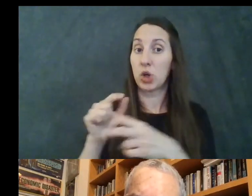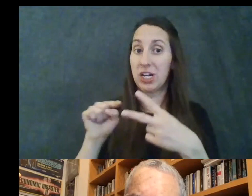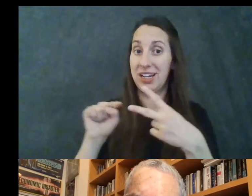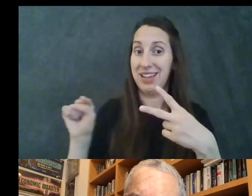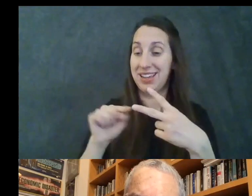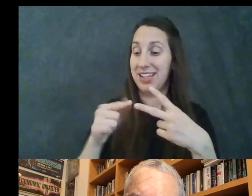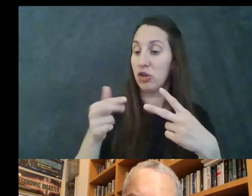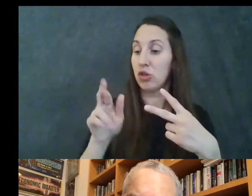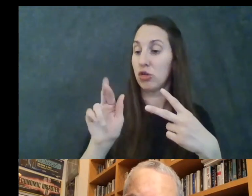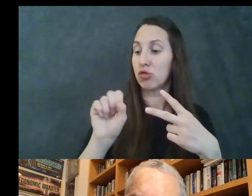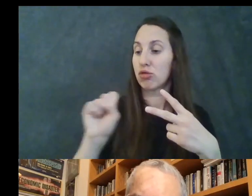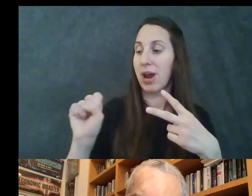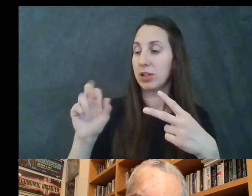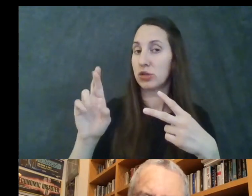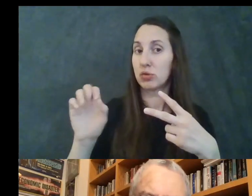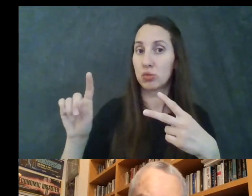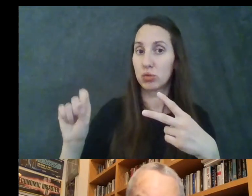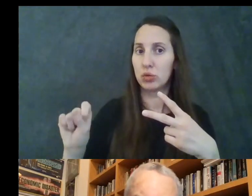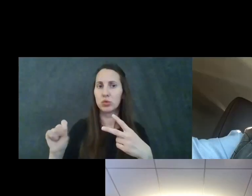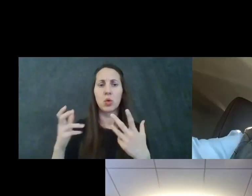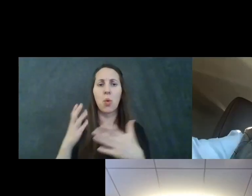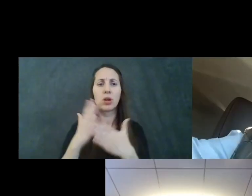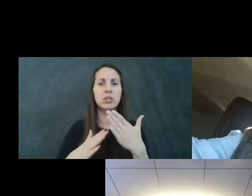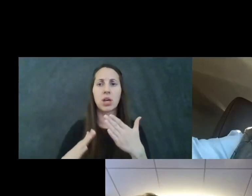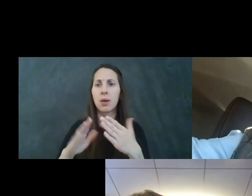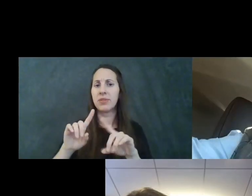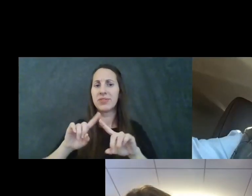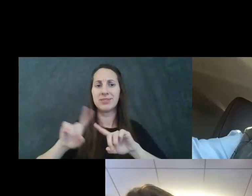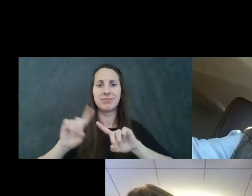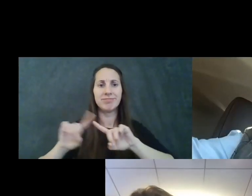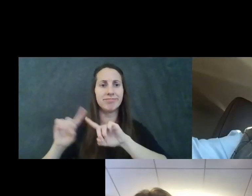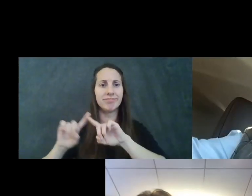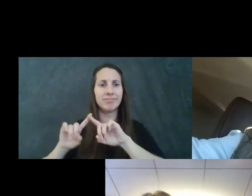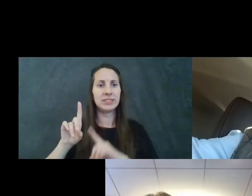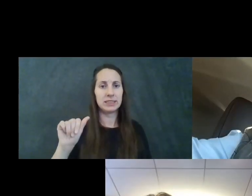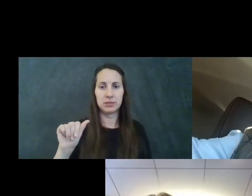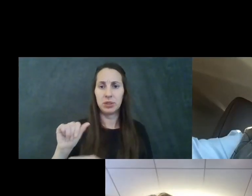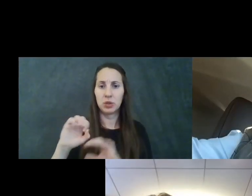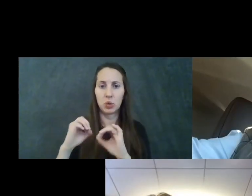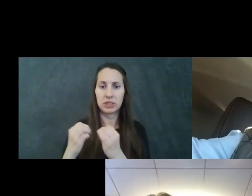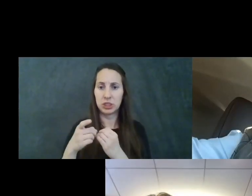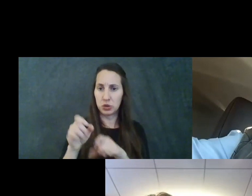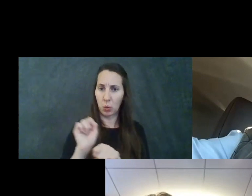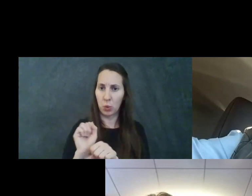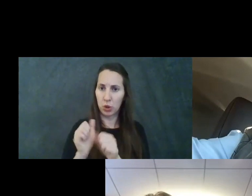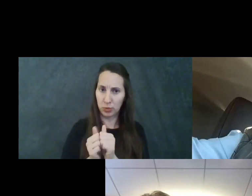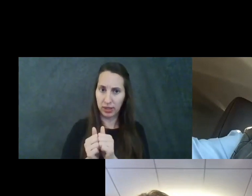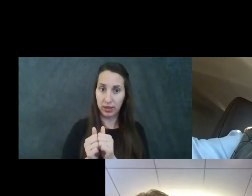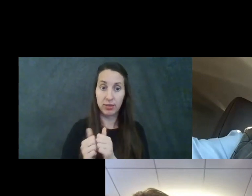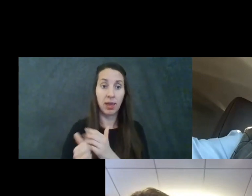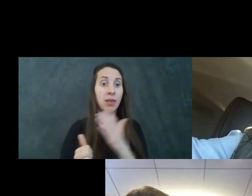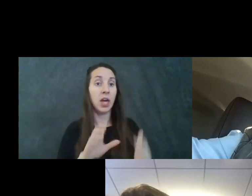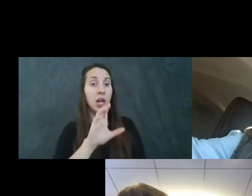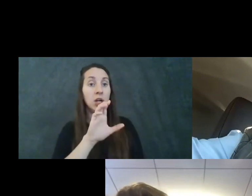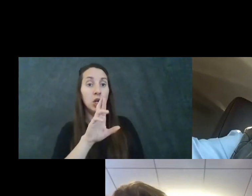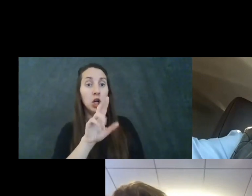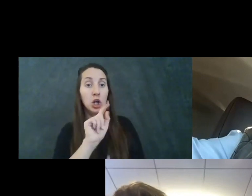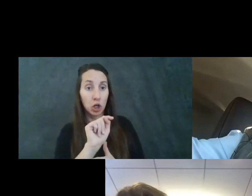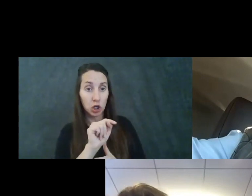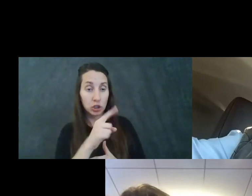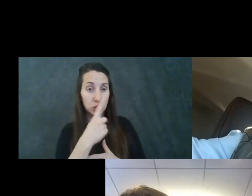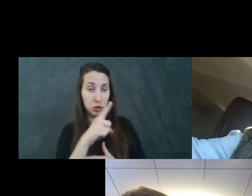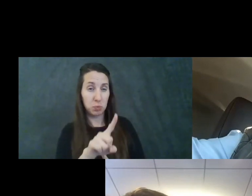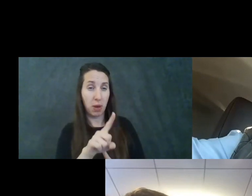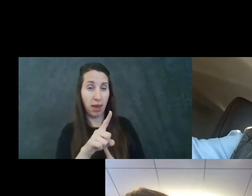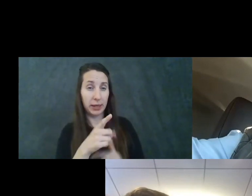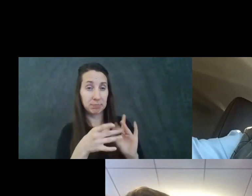the different disability organizations that you're working with or people could support? And then Kurt, could you talk about some of the other different disability organizations